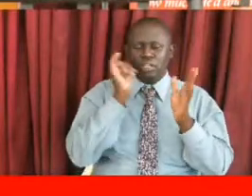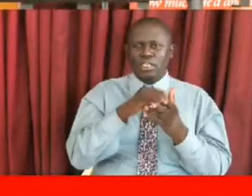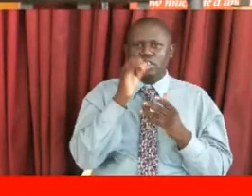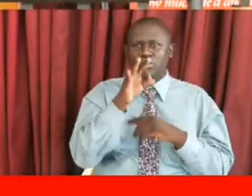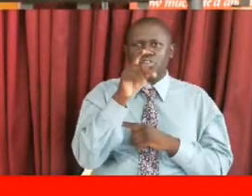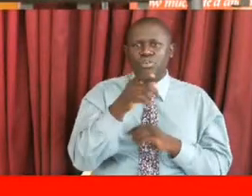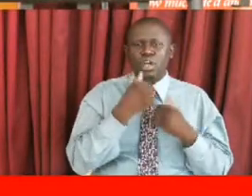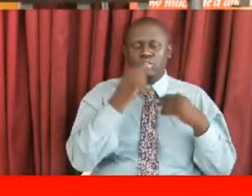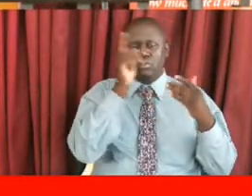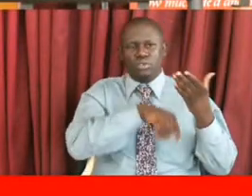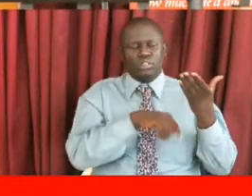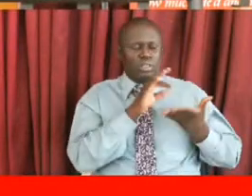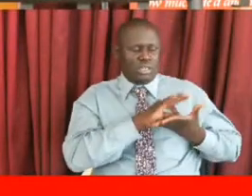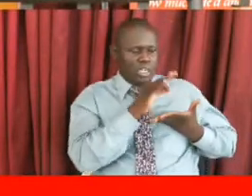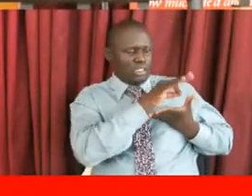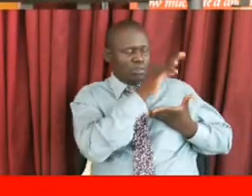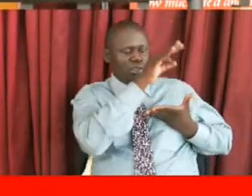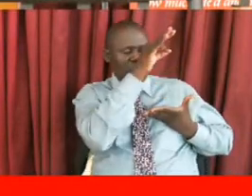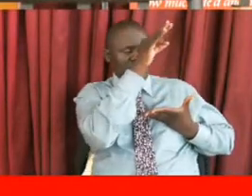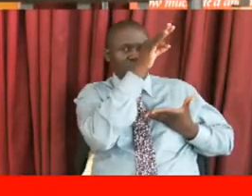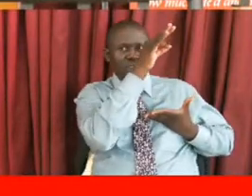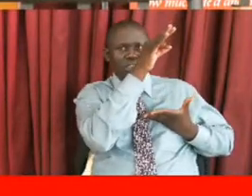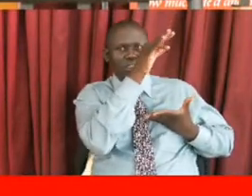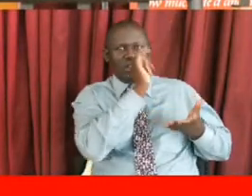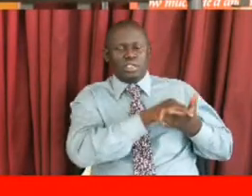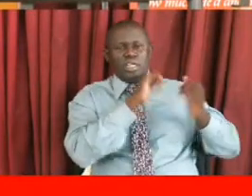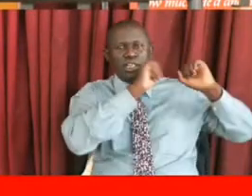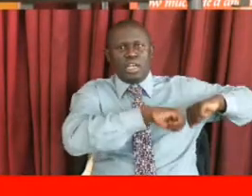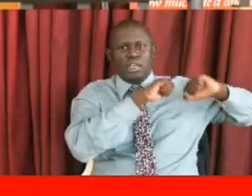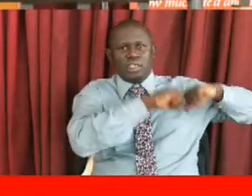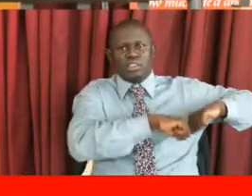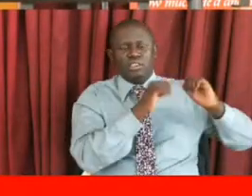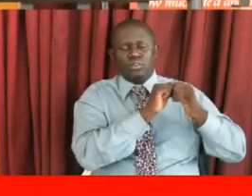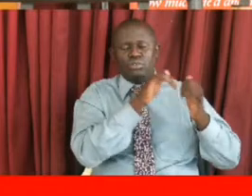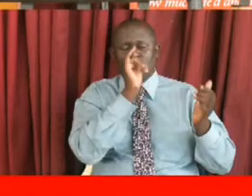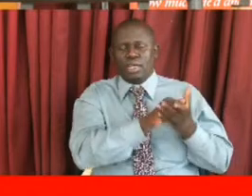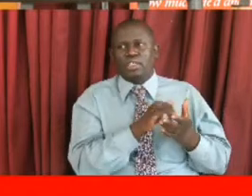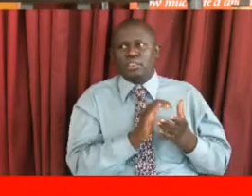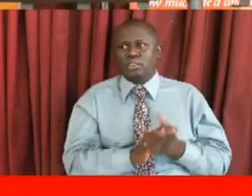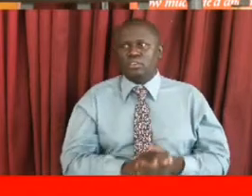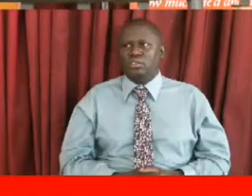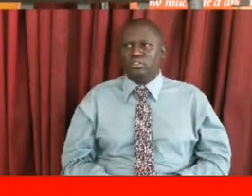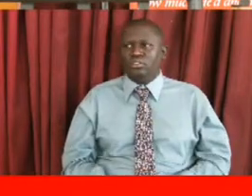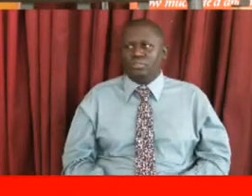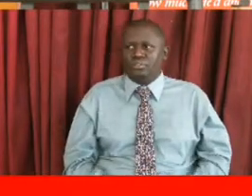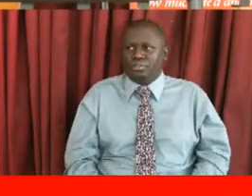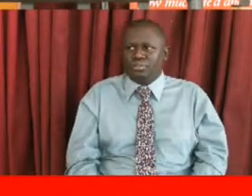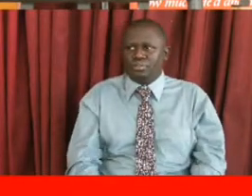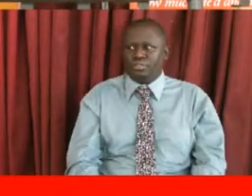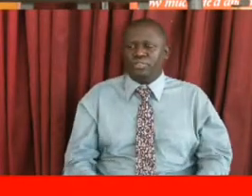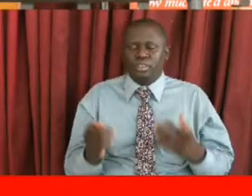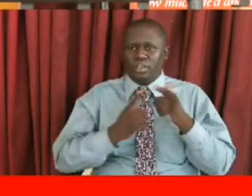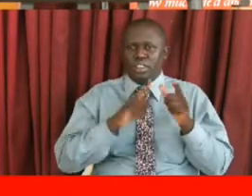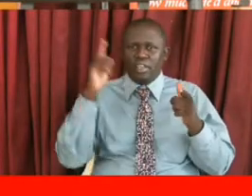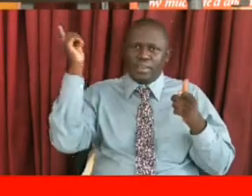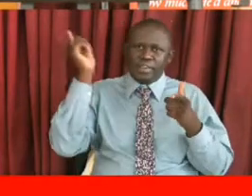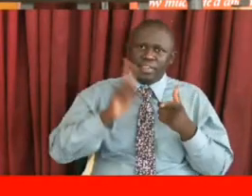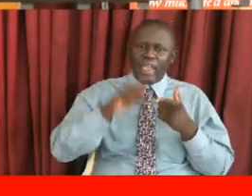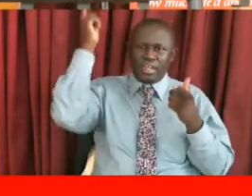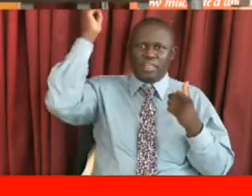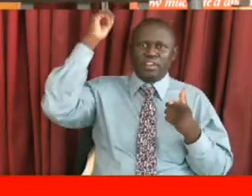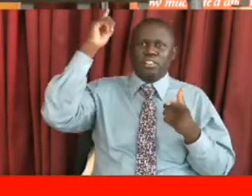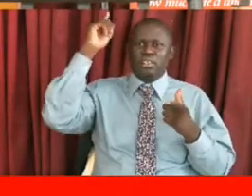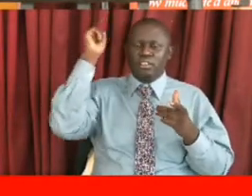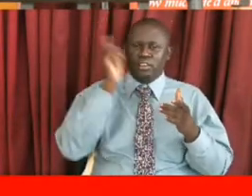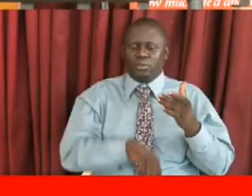have have a spirit that agrees with that then it